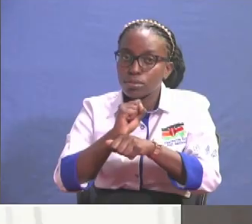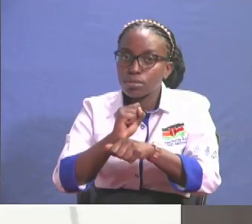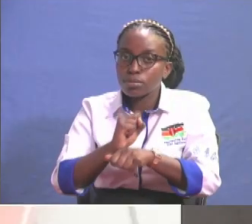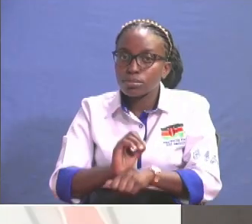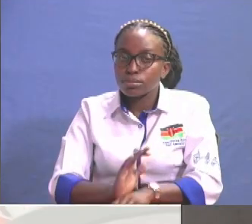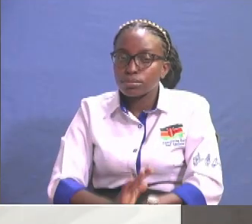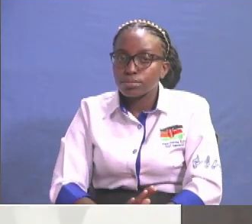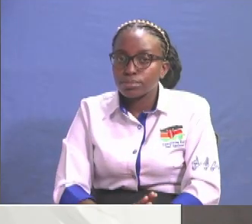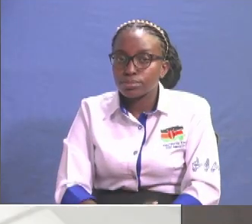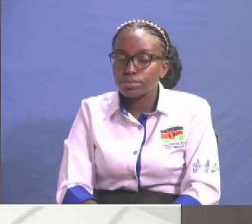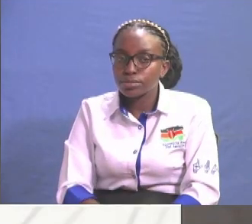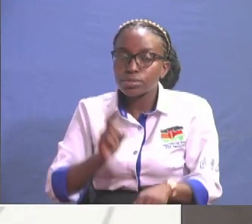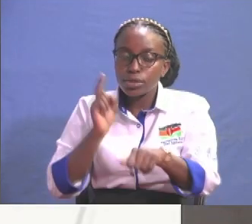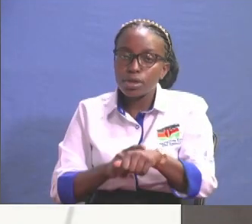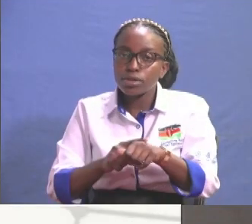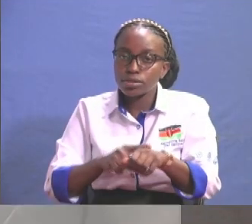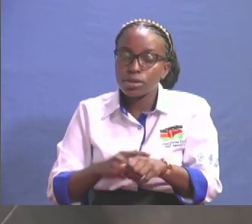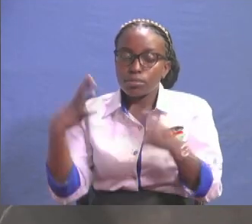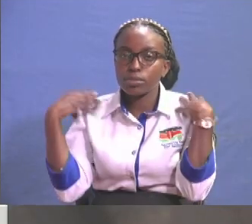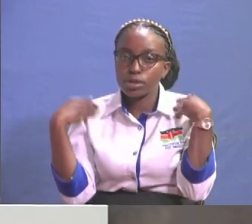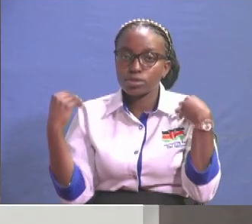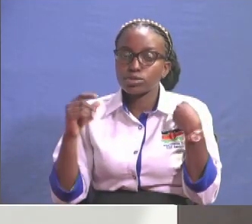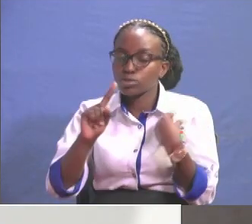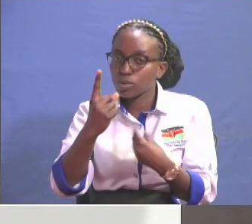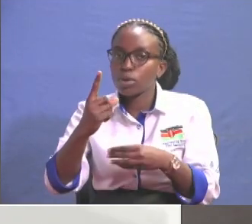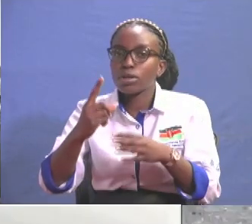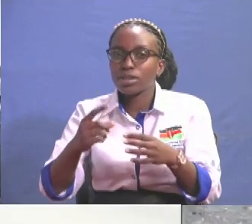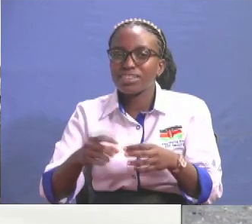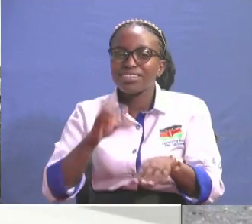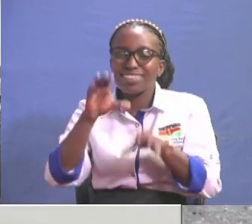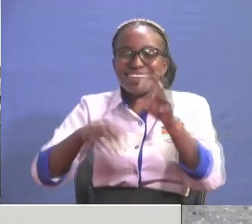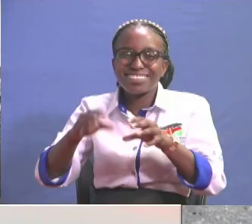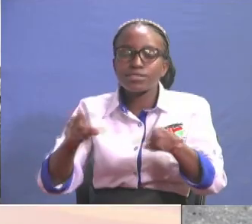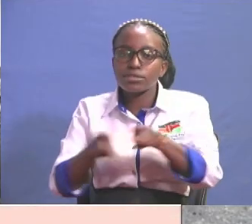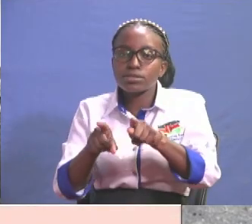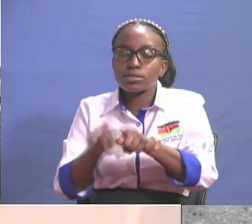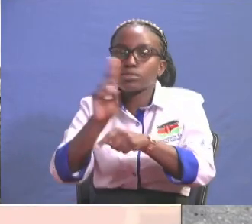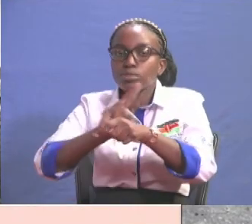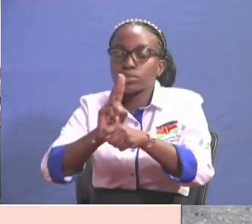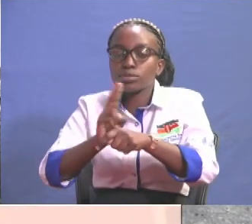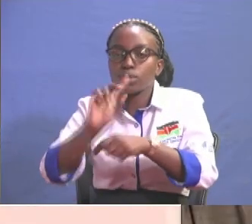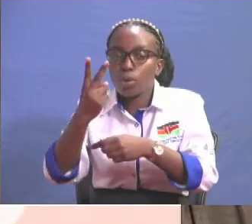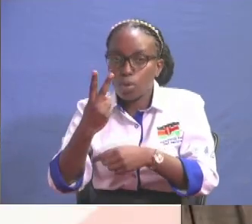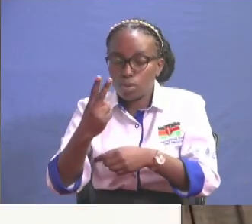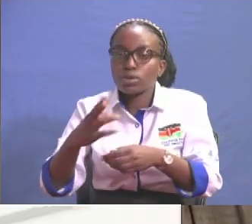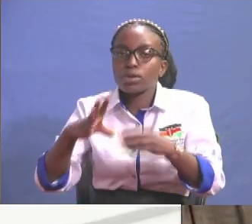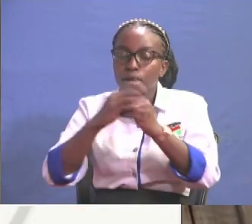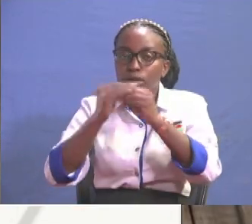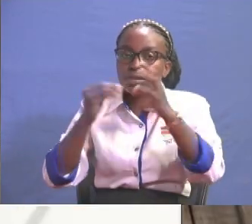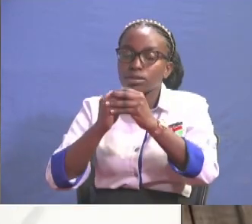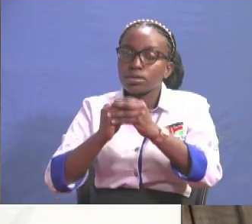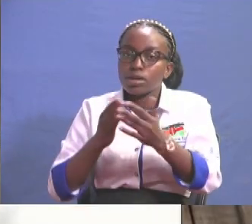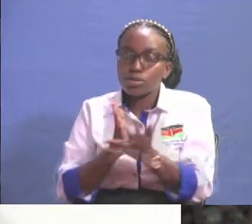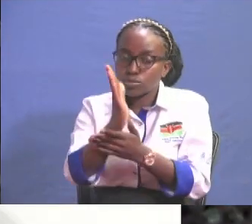also aligns with sustainable agriculture principles by using locally available materials and creating a closed-loop